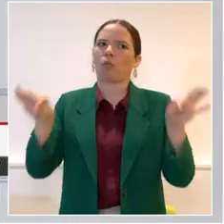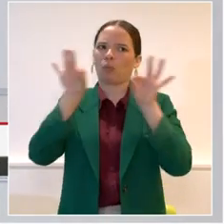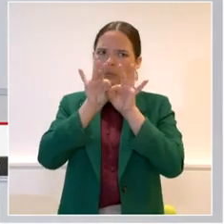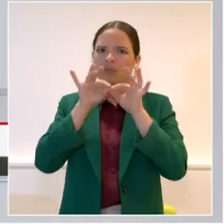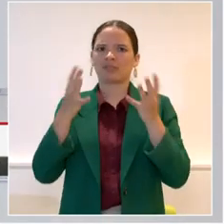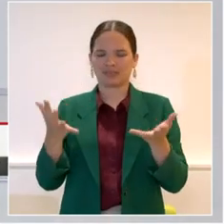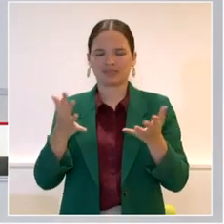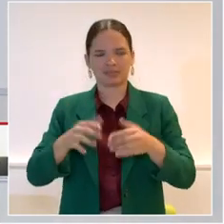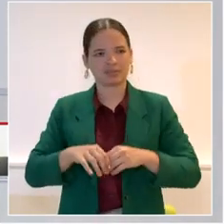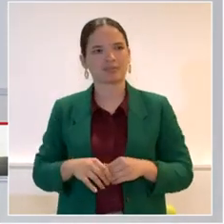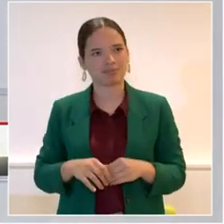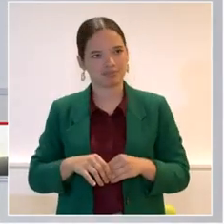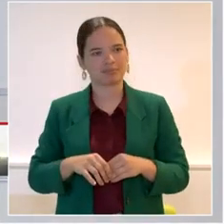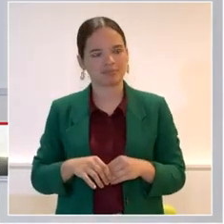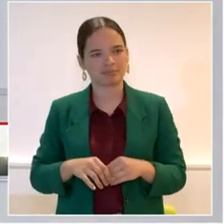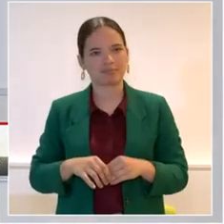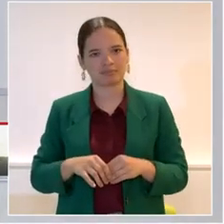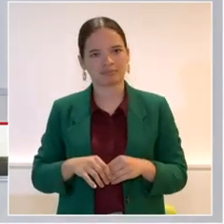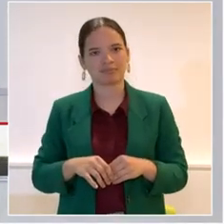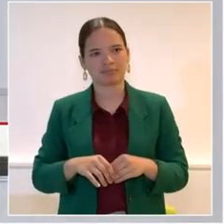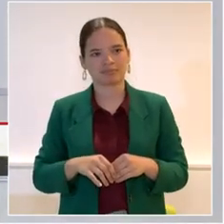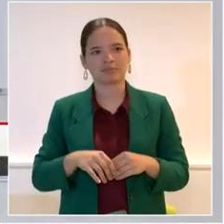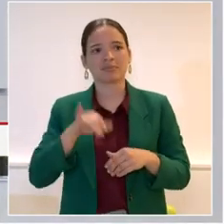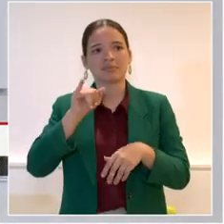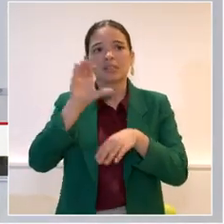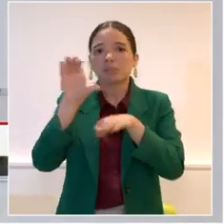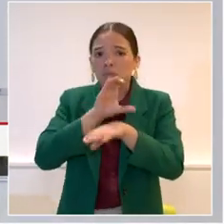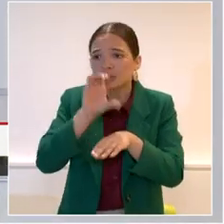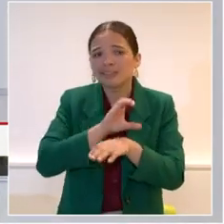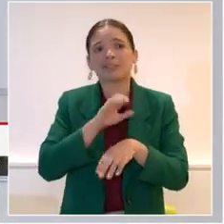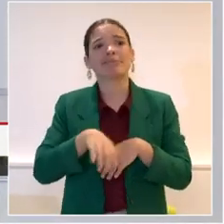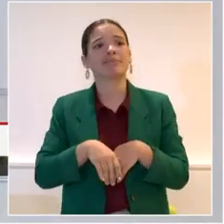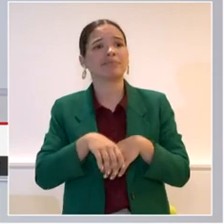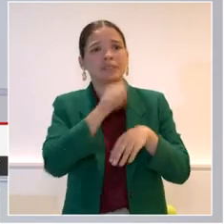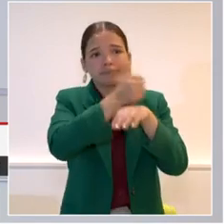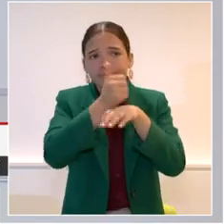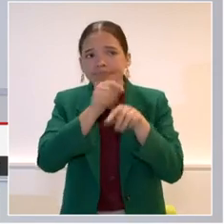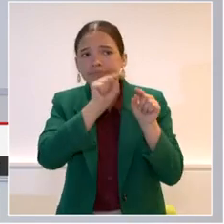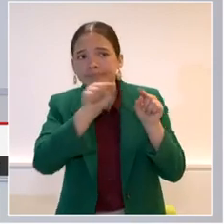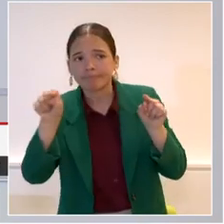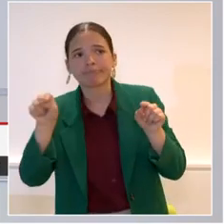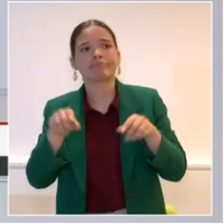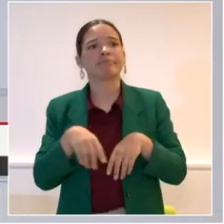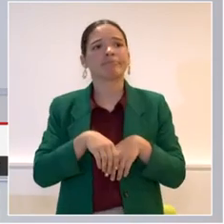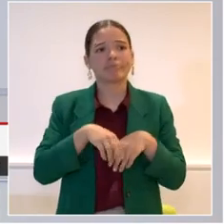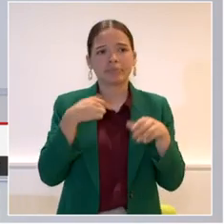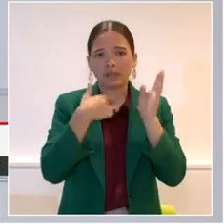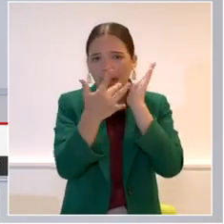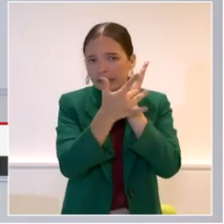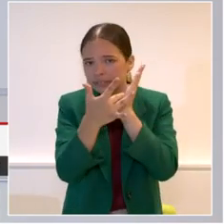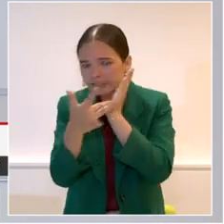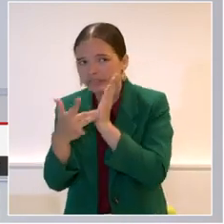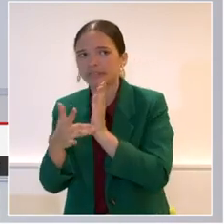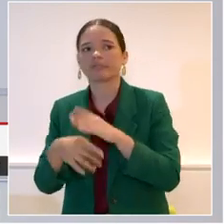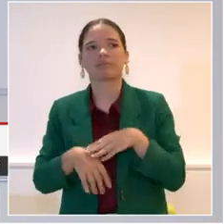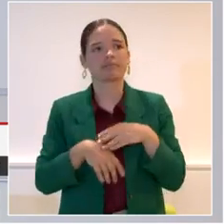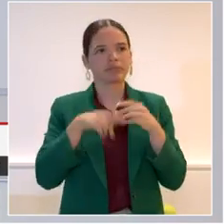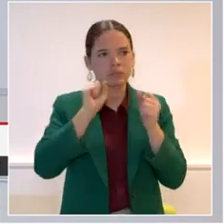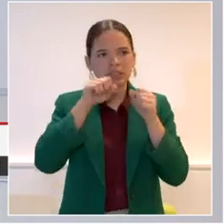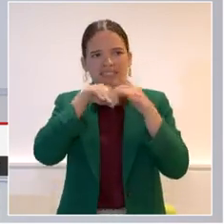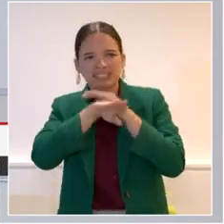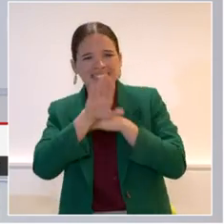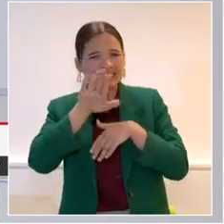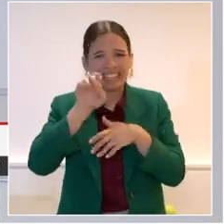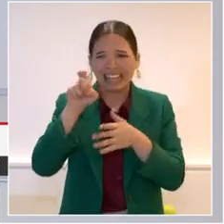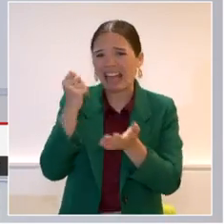how we serve. There are kiosks and computer stations. And now that we have some of the technology, people, if they come and they just need some assistance